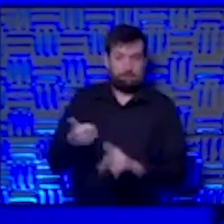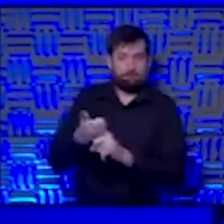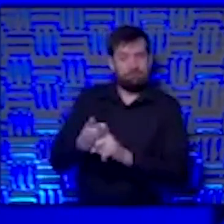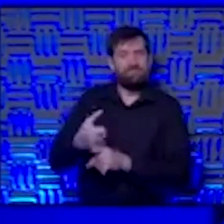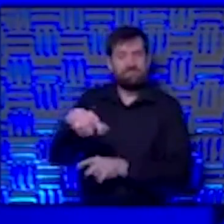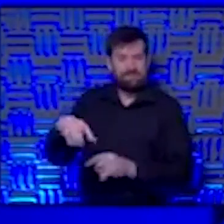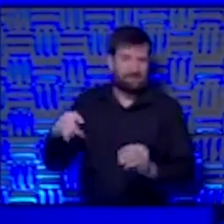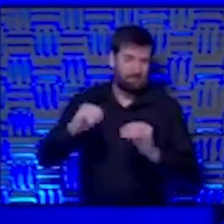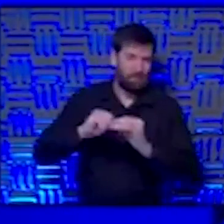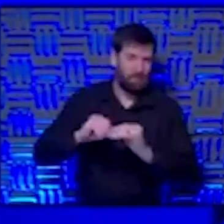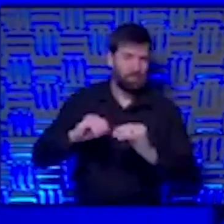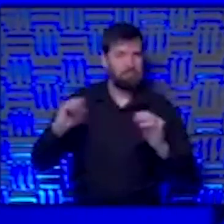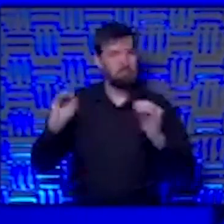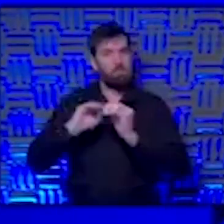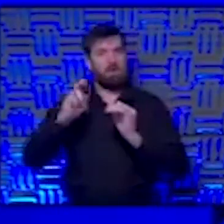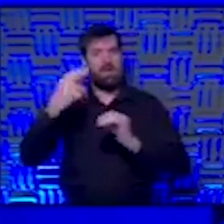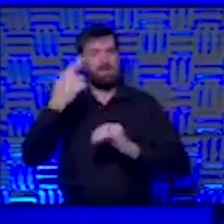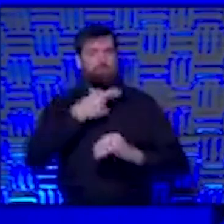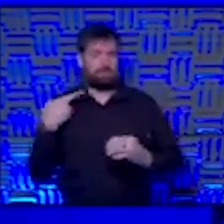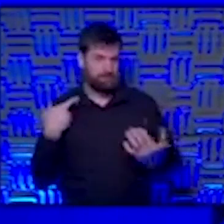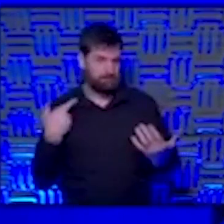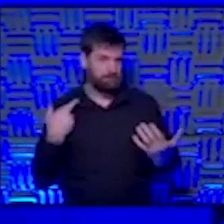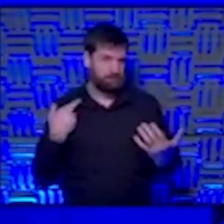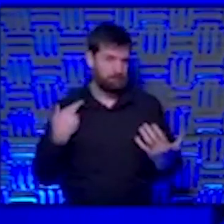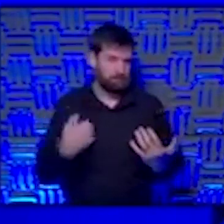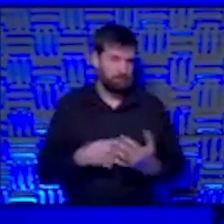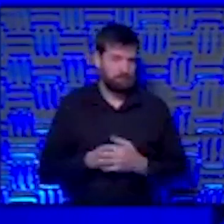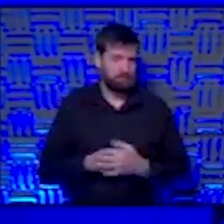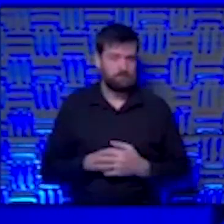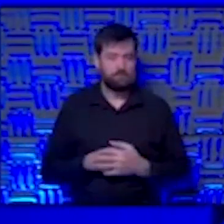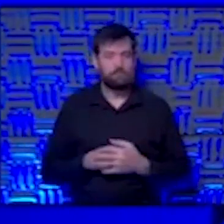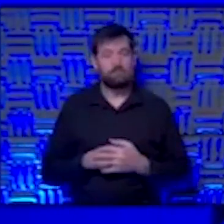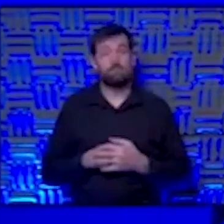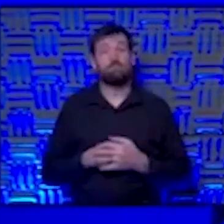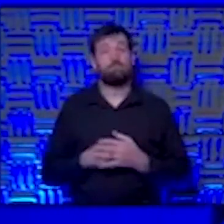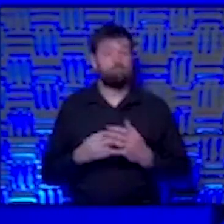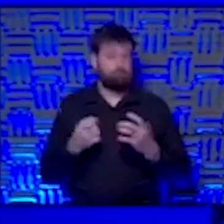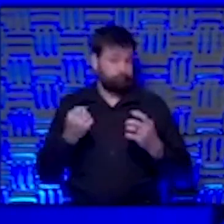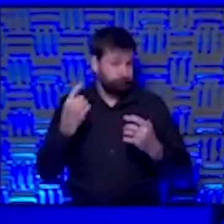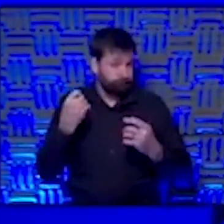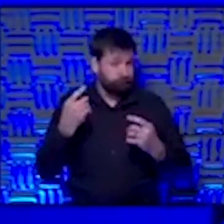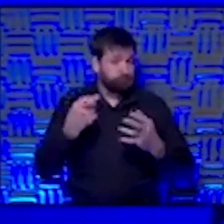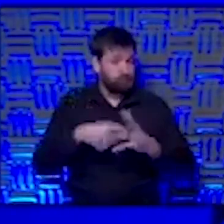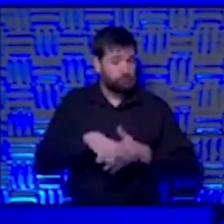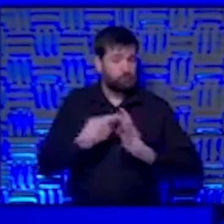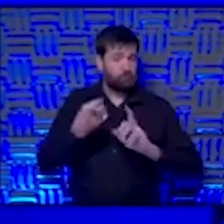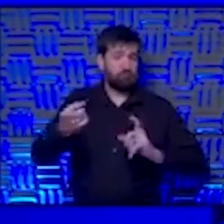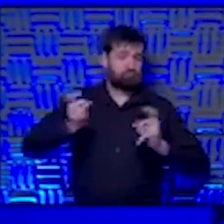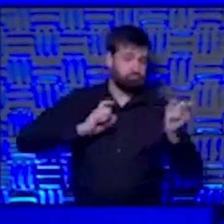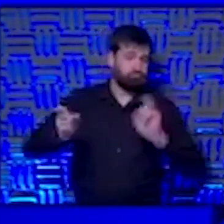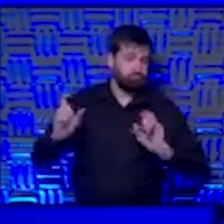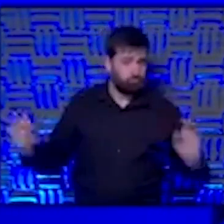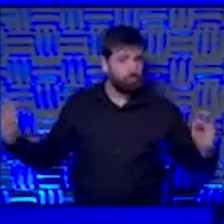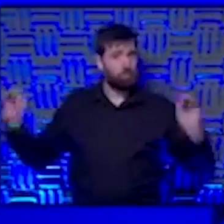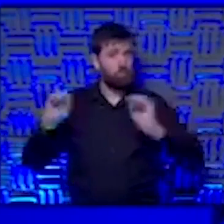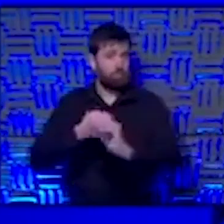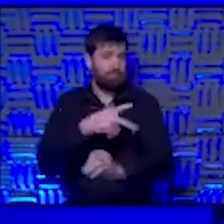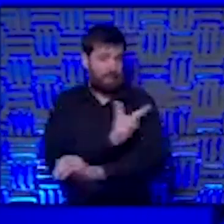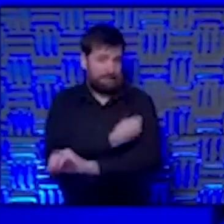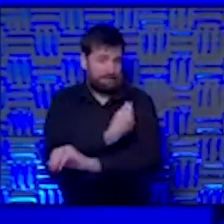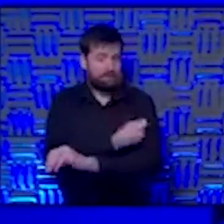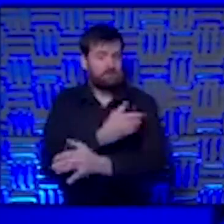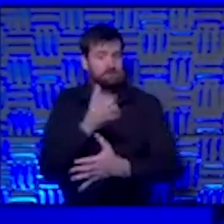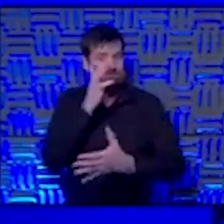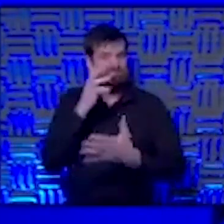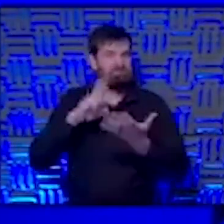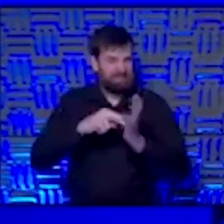more than I do, who are at that higher risk. We are starting to get more vaccines, so we are starting to roll those out into our next